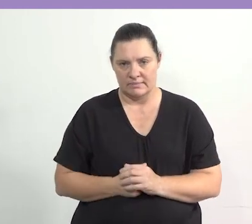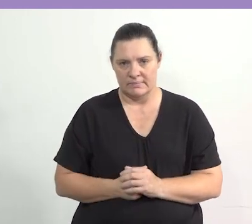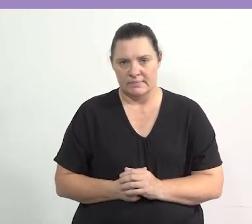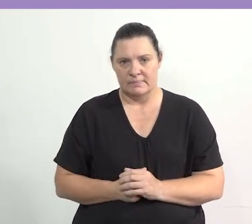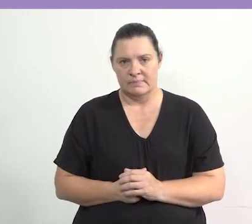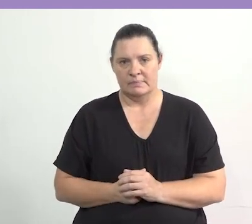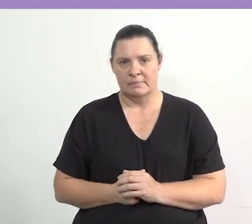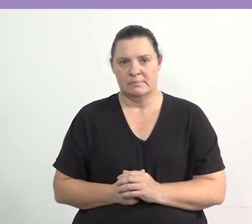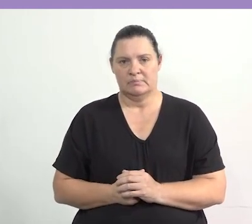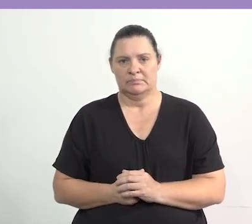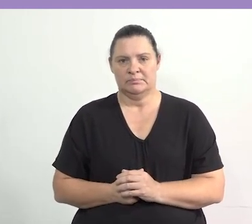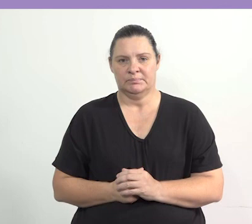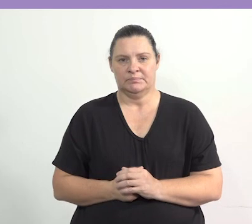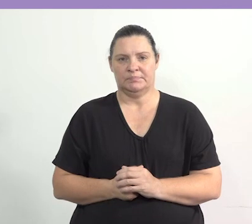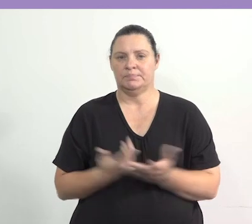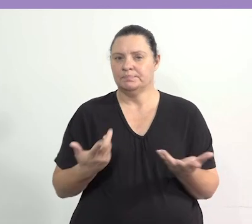positive 10.